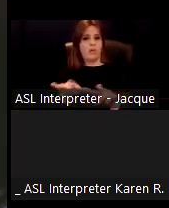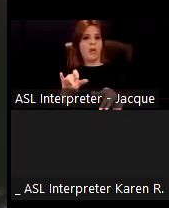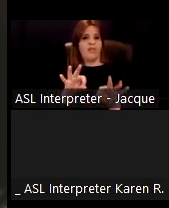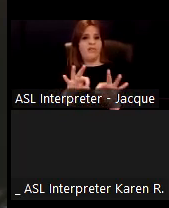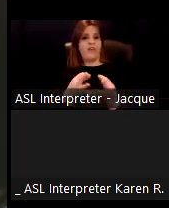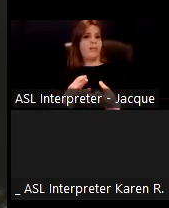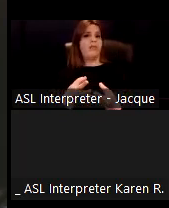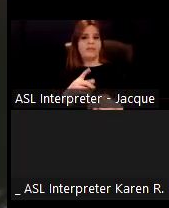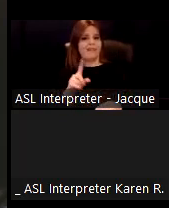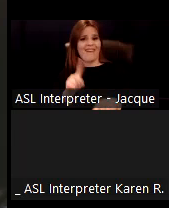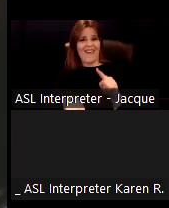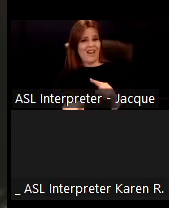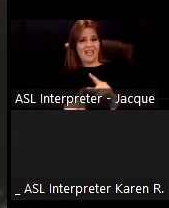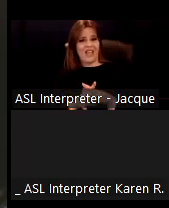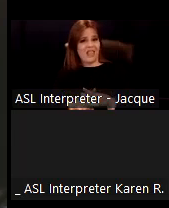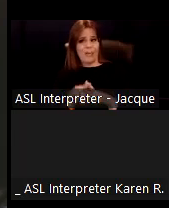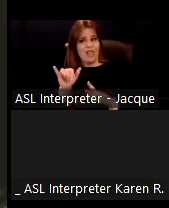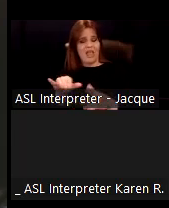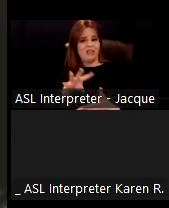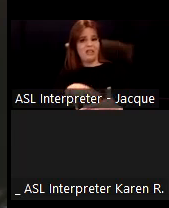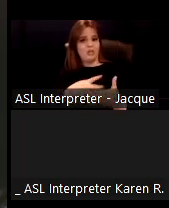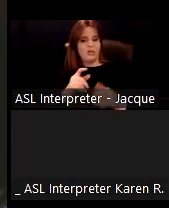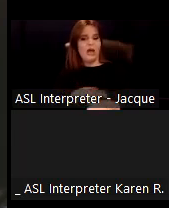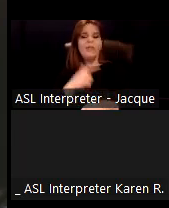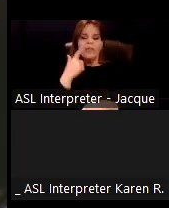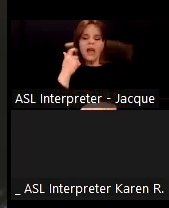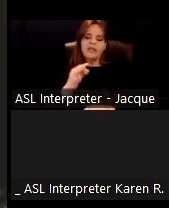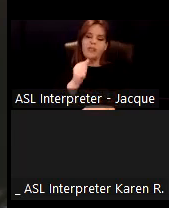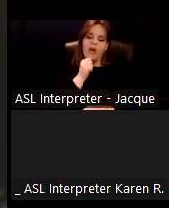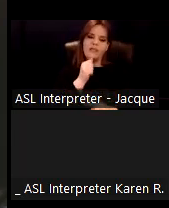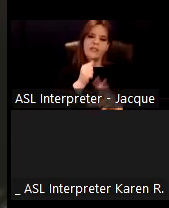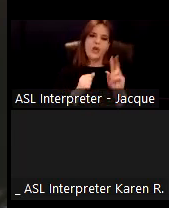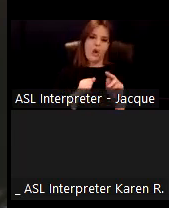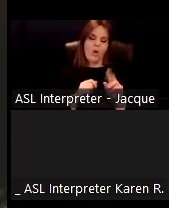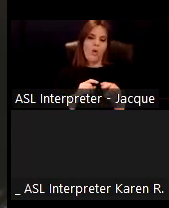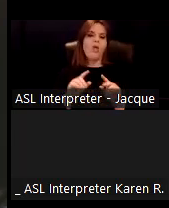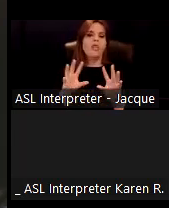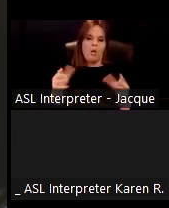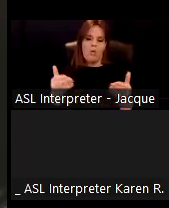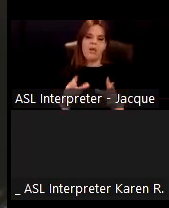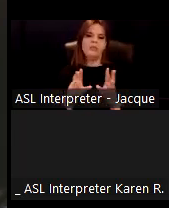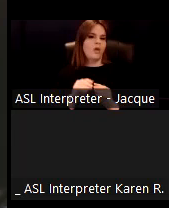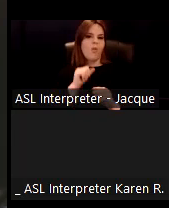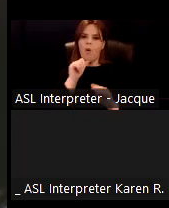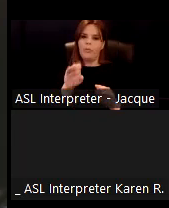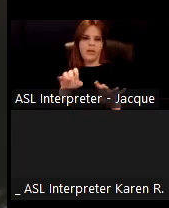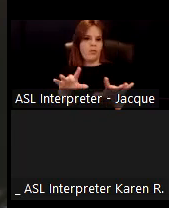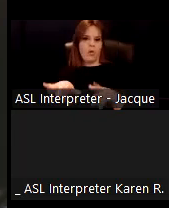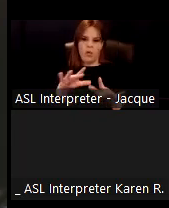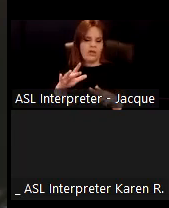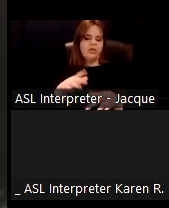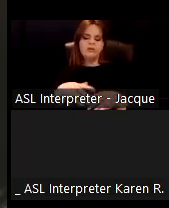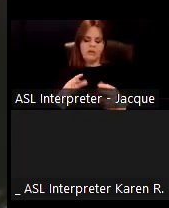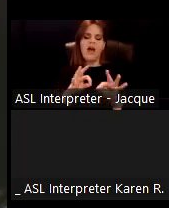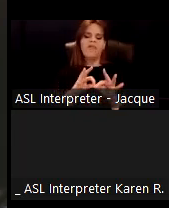to attend them at the scheduled time? And because of privacy, no, the welcome sessions would not be recorded. A family would be